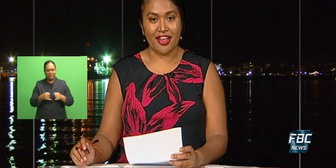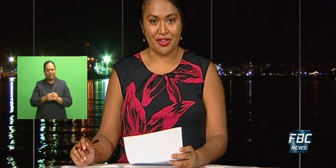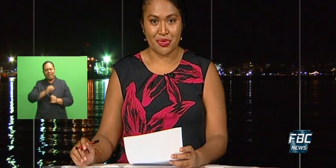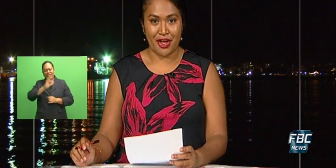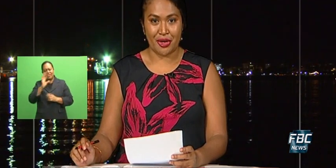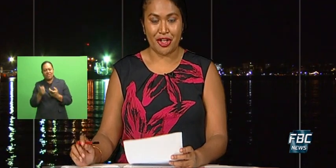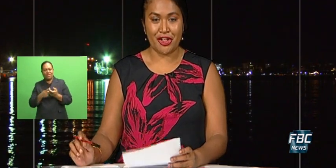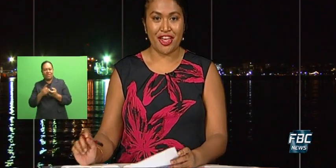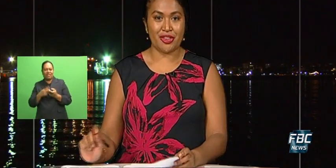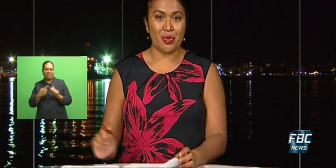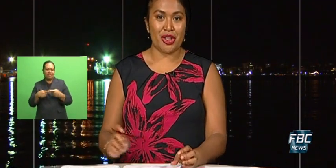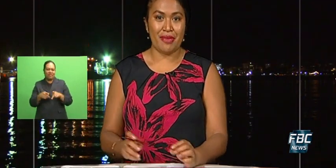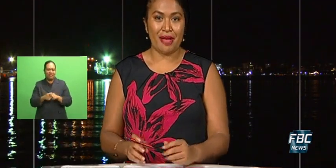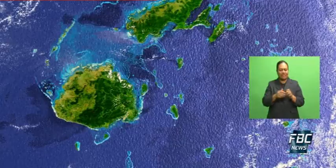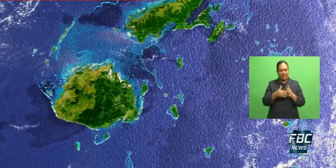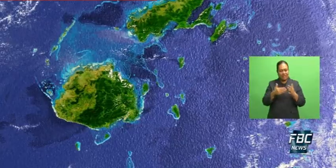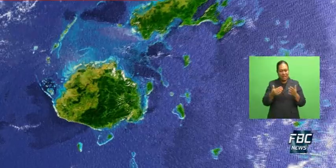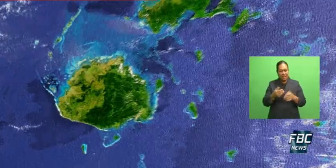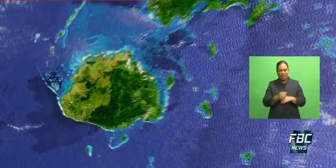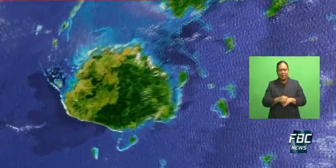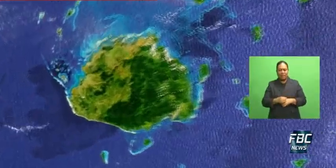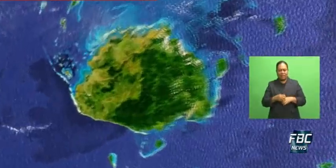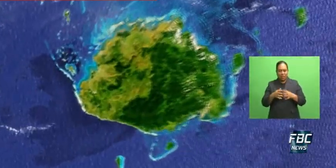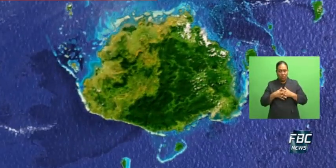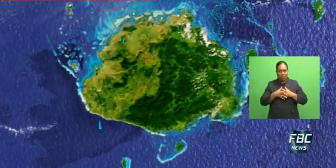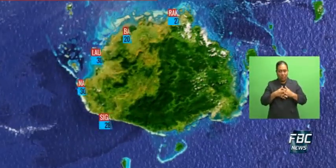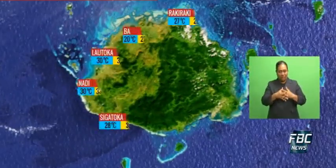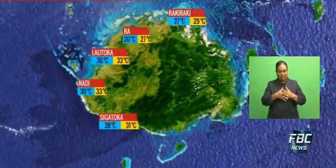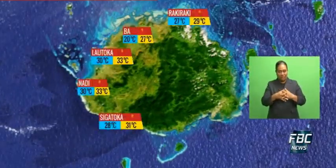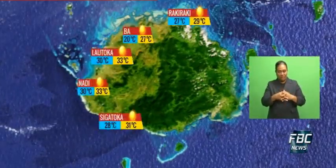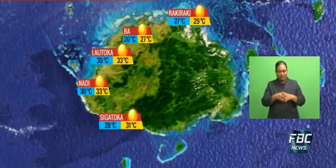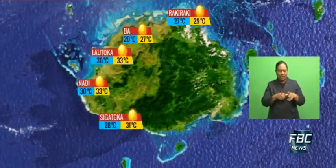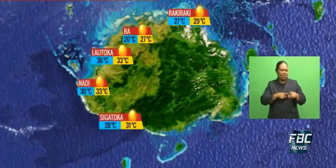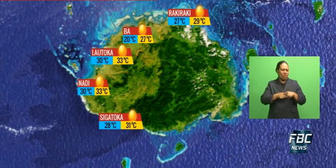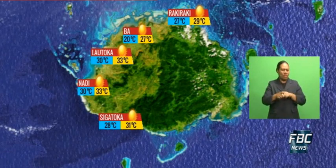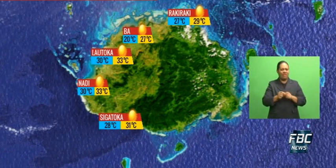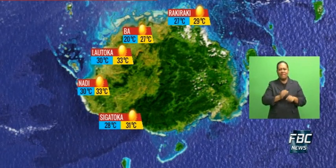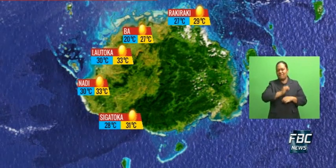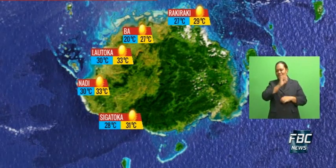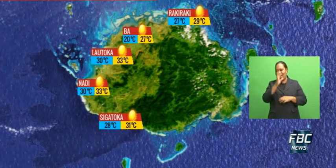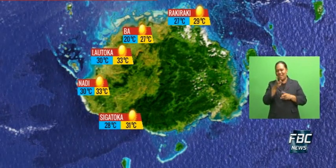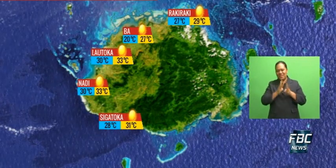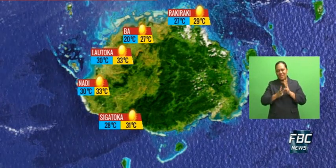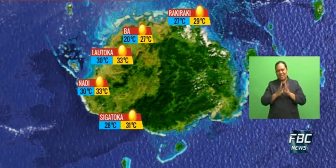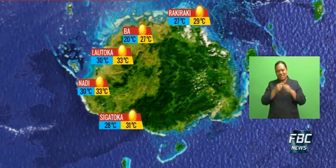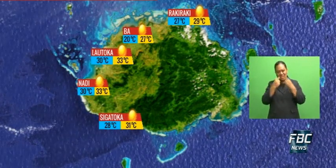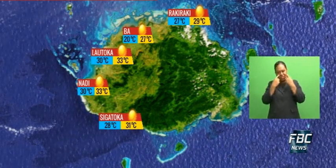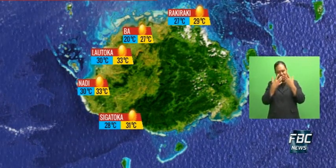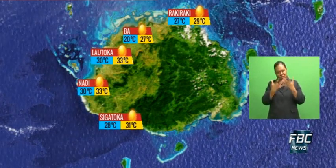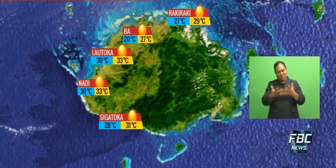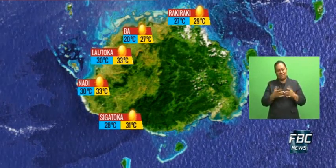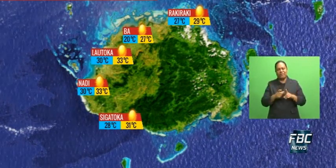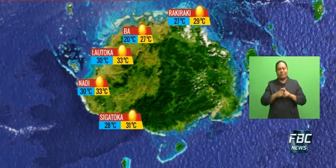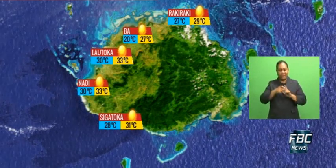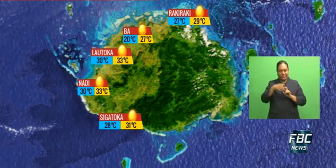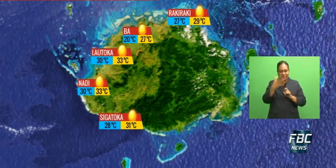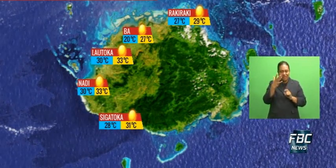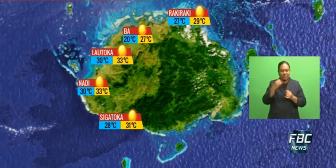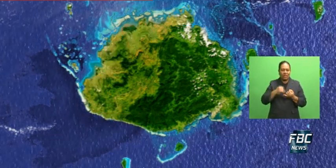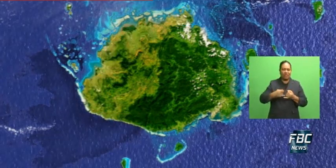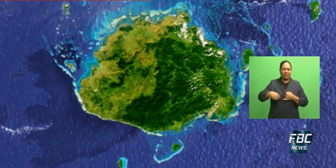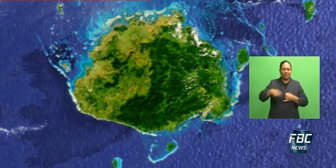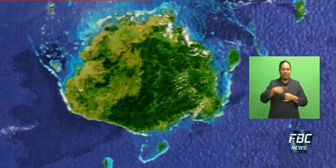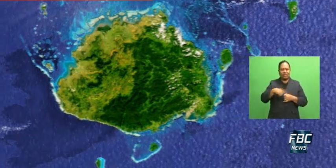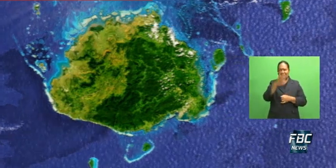prevailed elsewhere. Quick look at the weather map, looking at the west, mainly fine weather. Eastwards from Pacific Harbour to Suva,